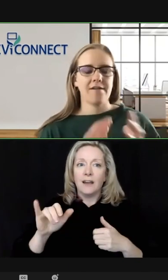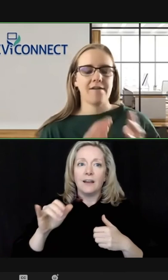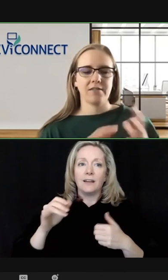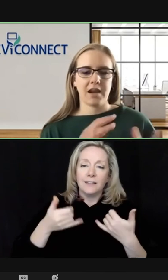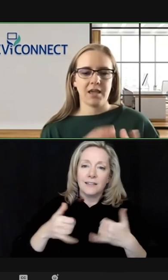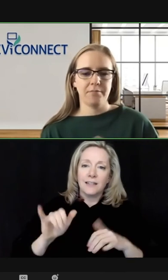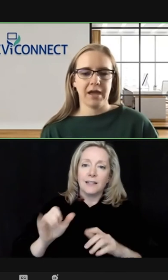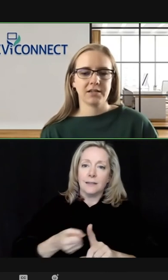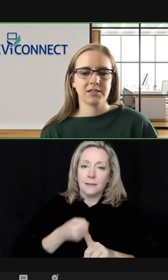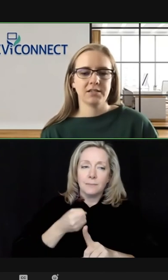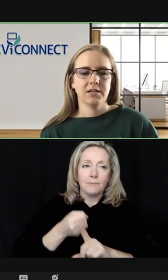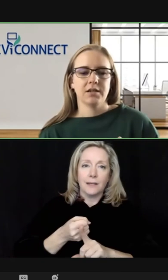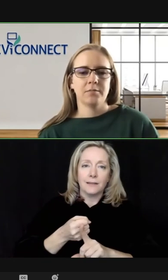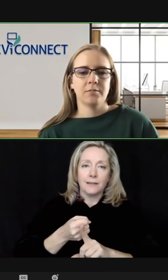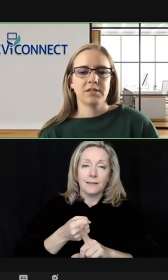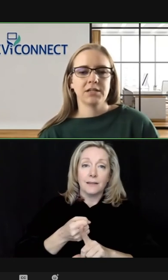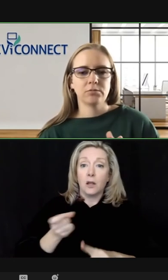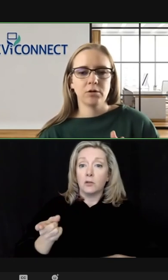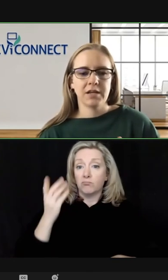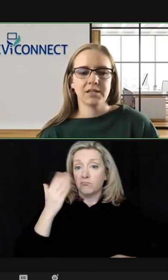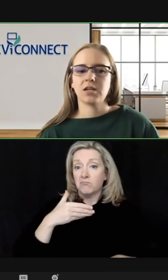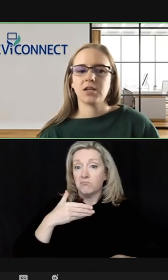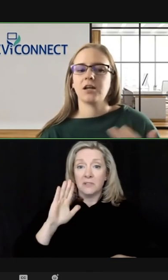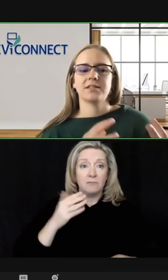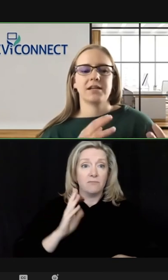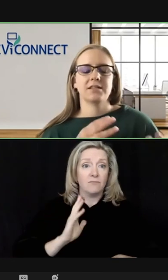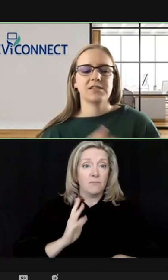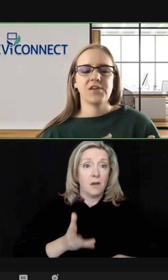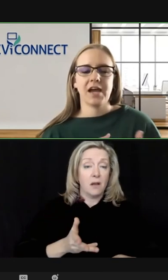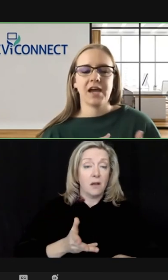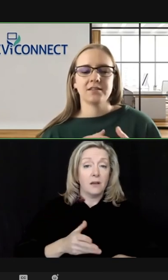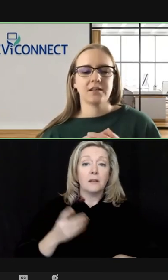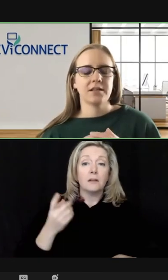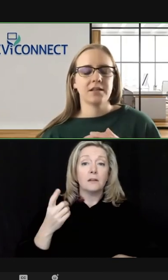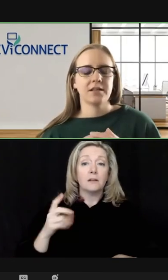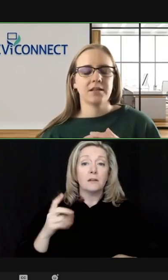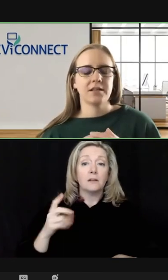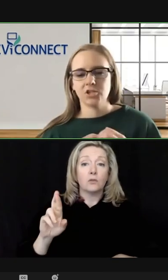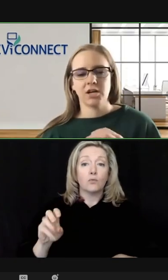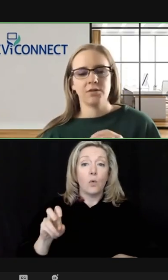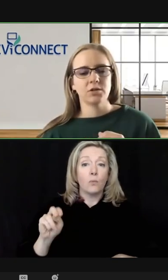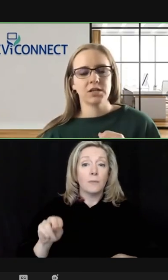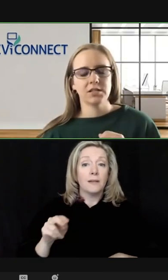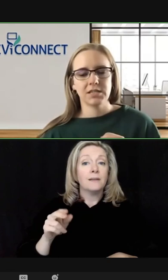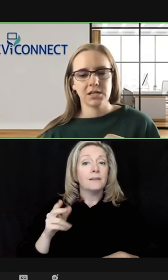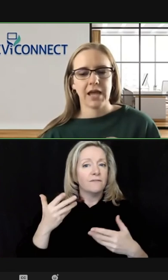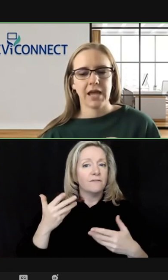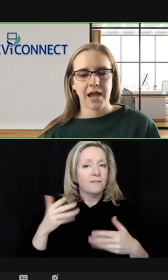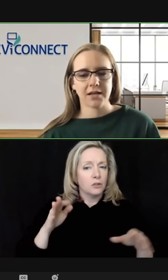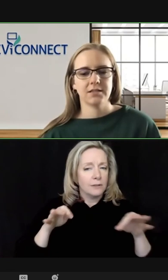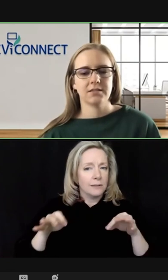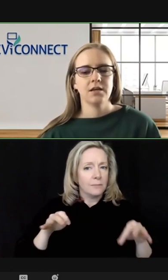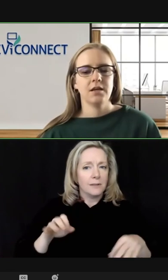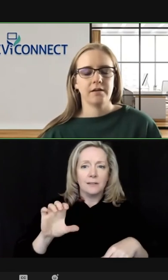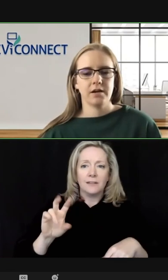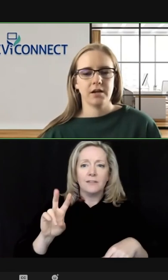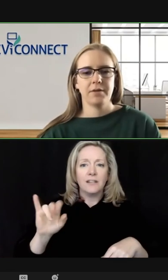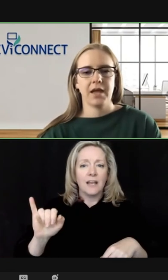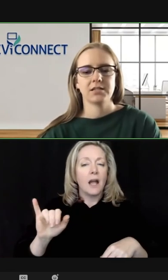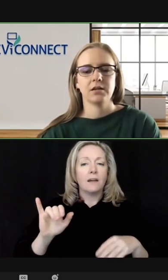still having that impact. Dr. Roman has taught us that CVI is a lifelong condition and will continue to